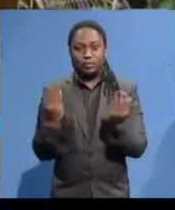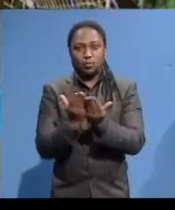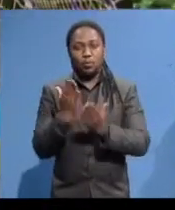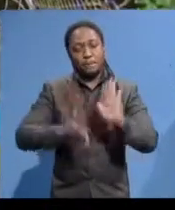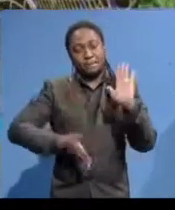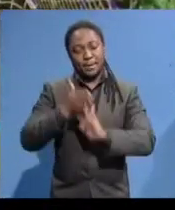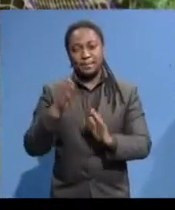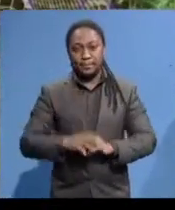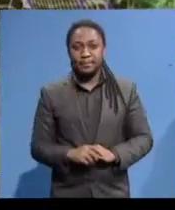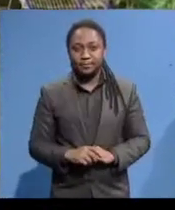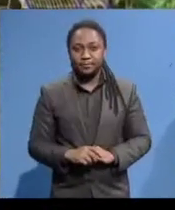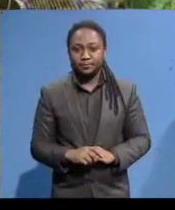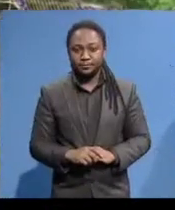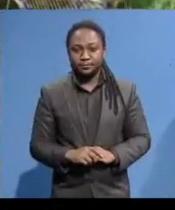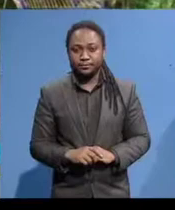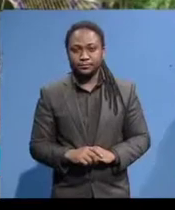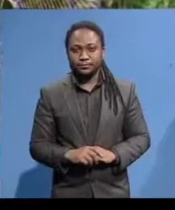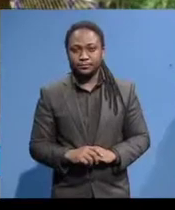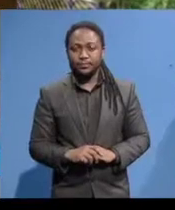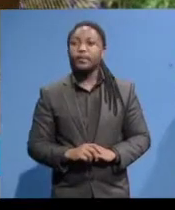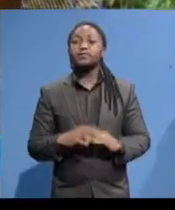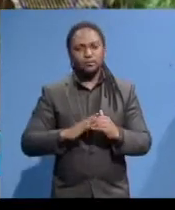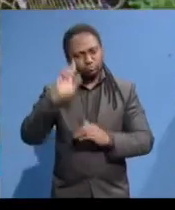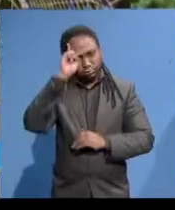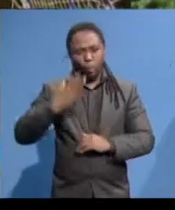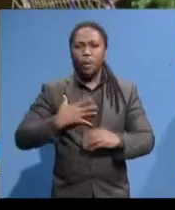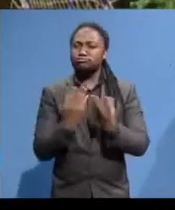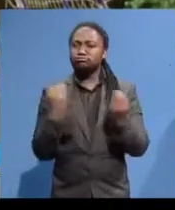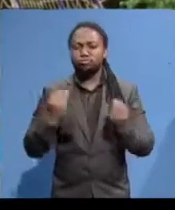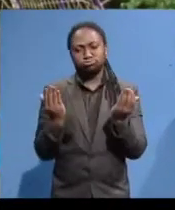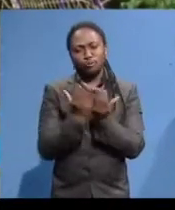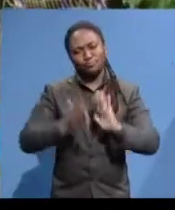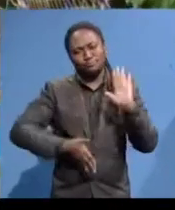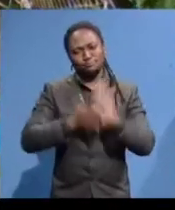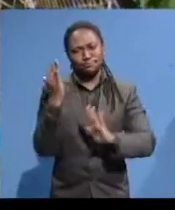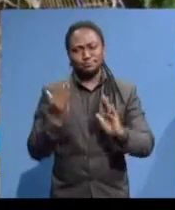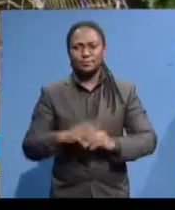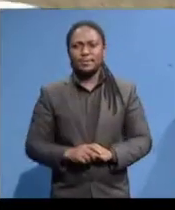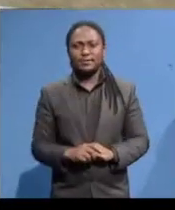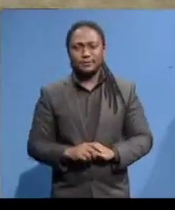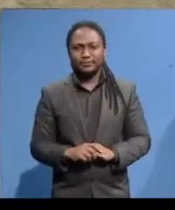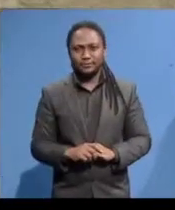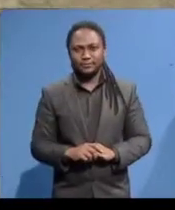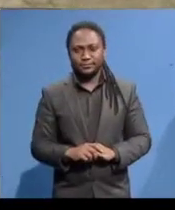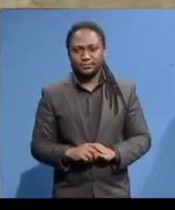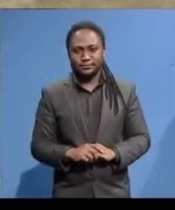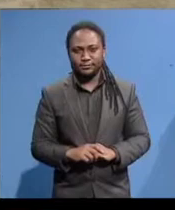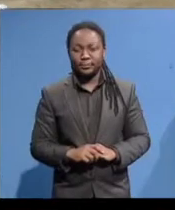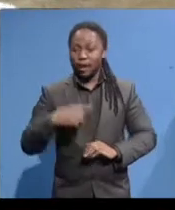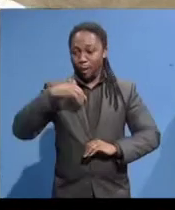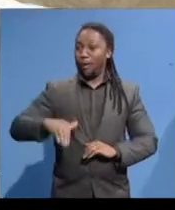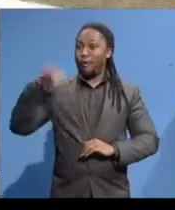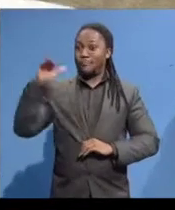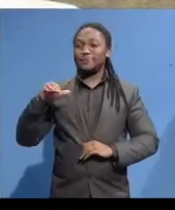know Dada wanted children to go to school. I want to give the world all the truth. When I grow up, I want to be